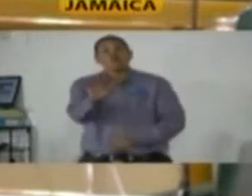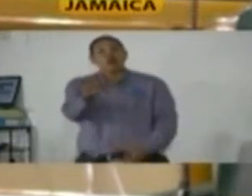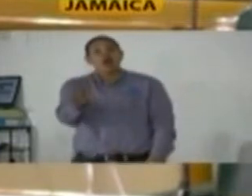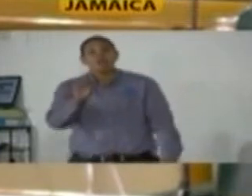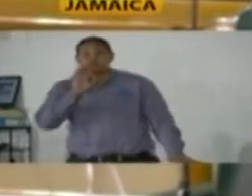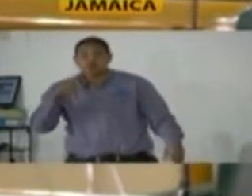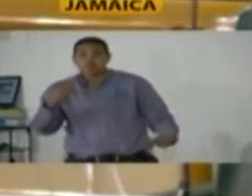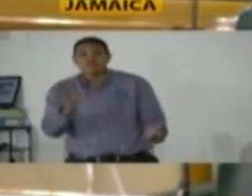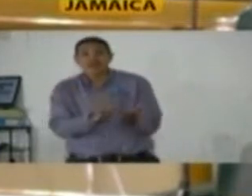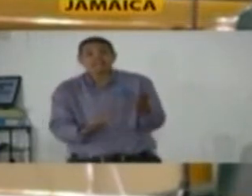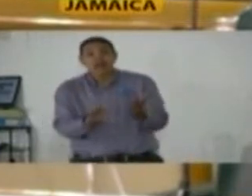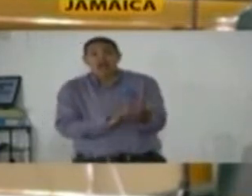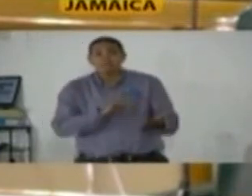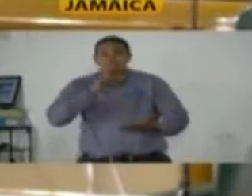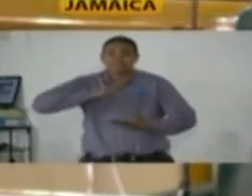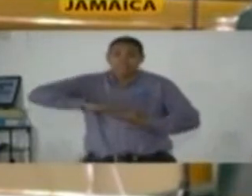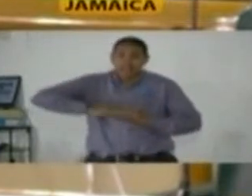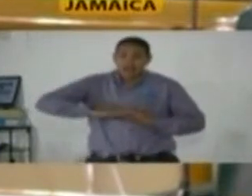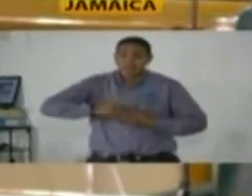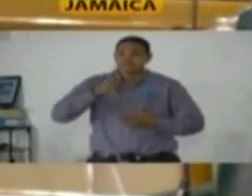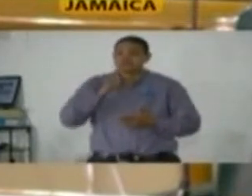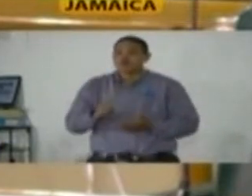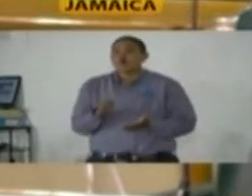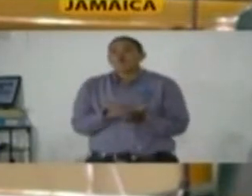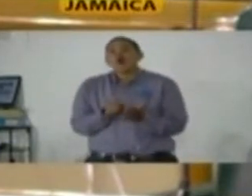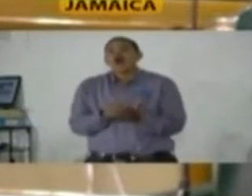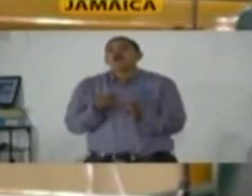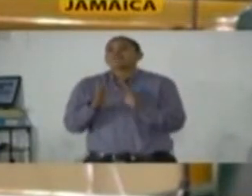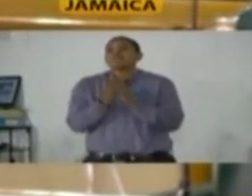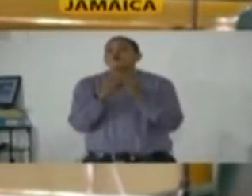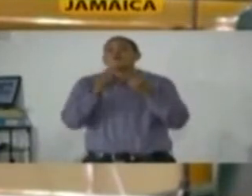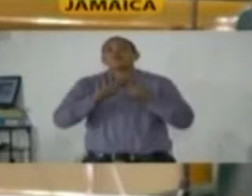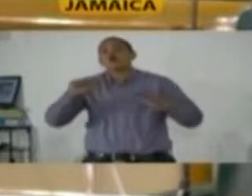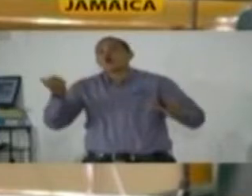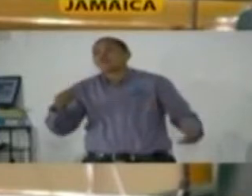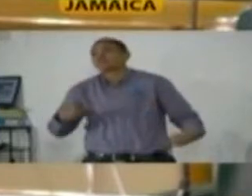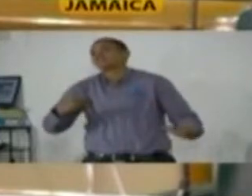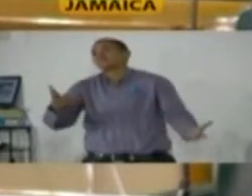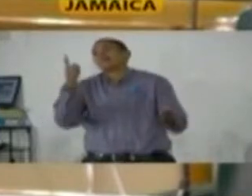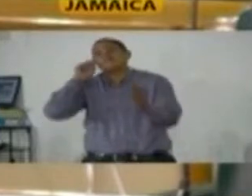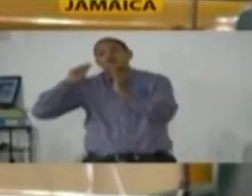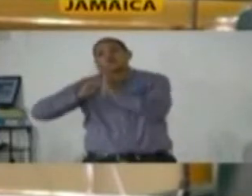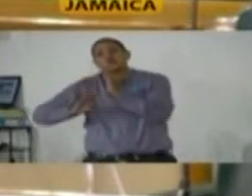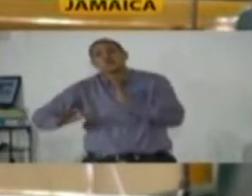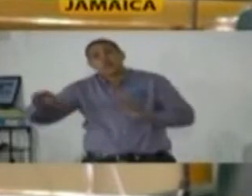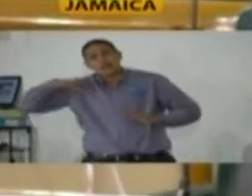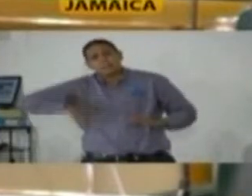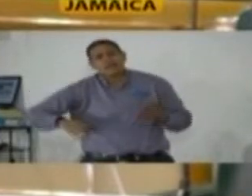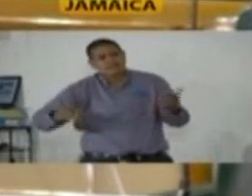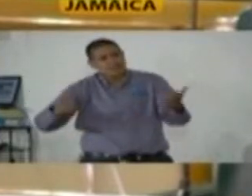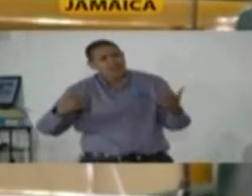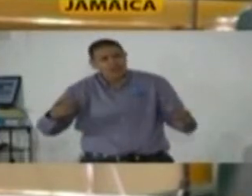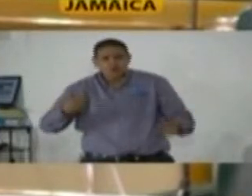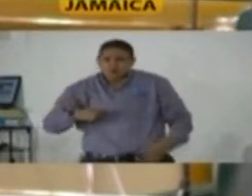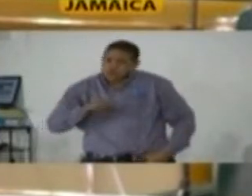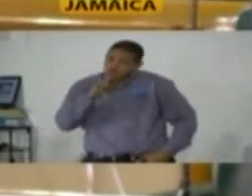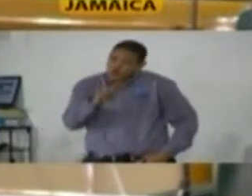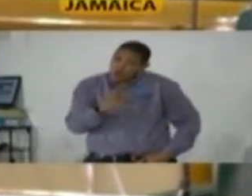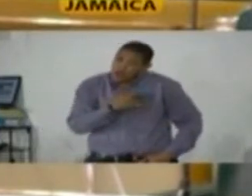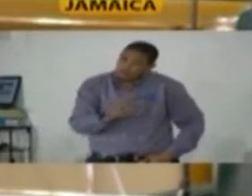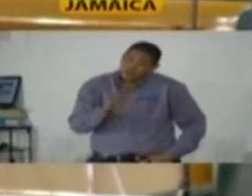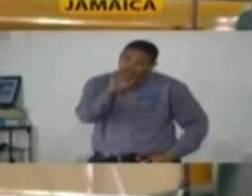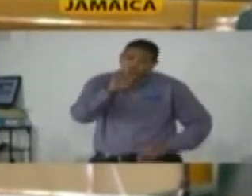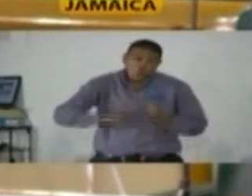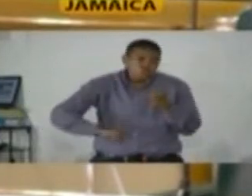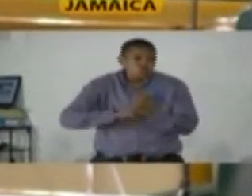provide tablets, laptops, wipes, books, and other supplies for students. We truly appreciate your support. You